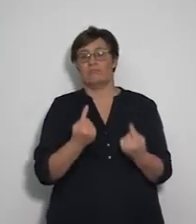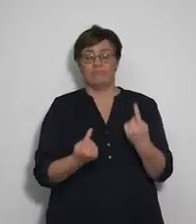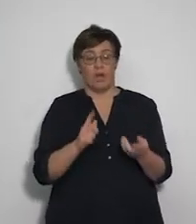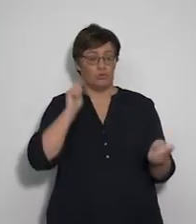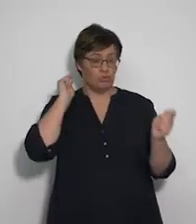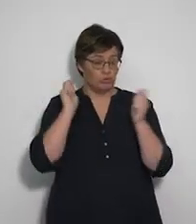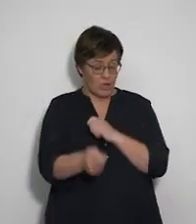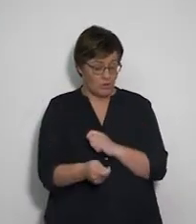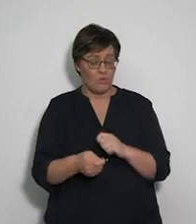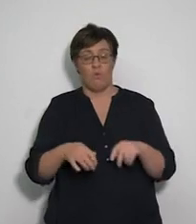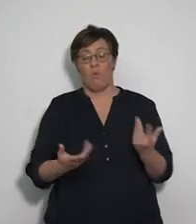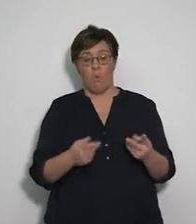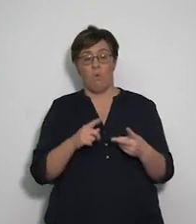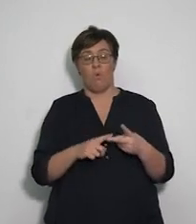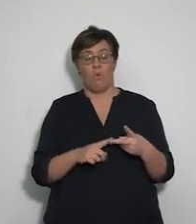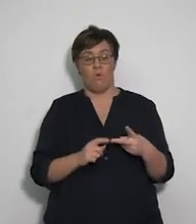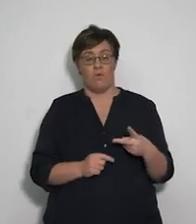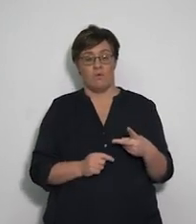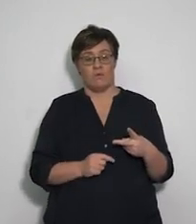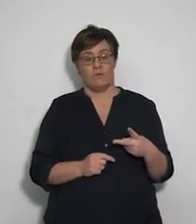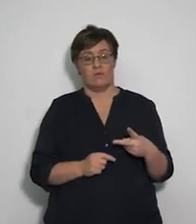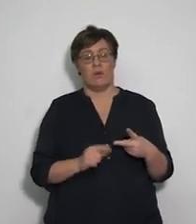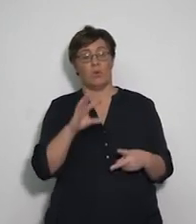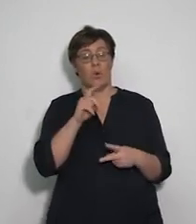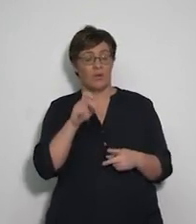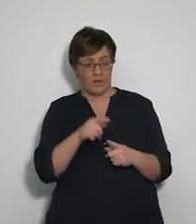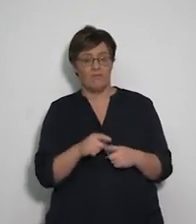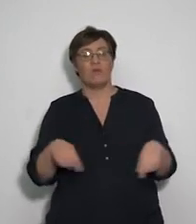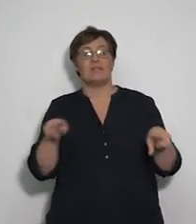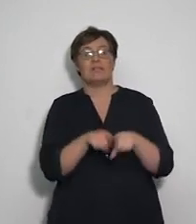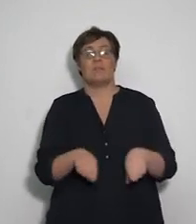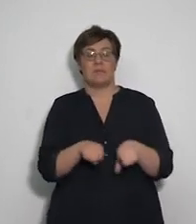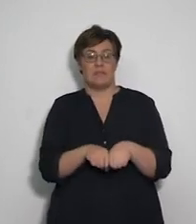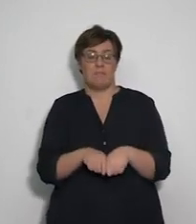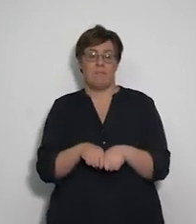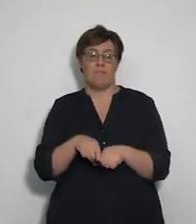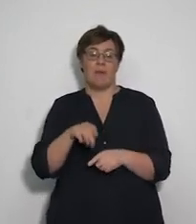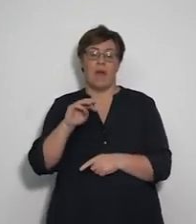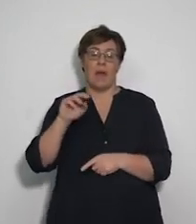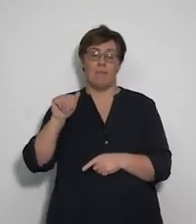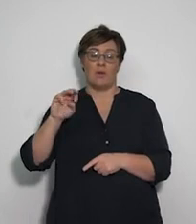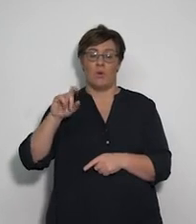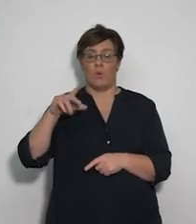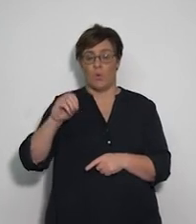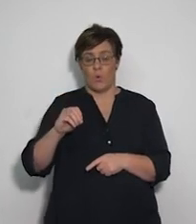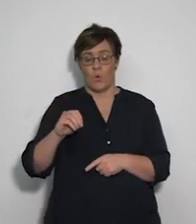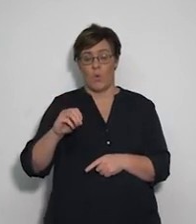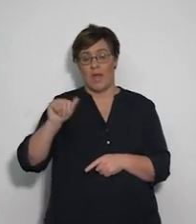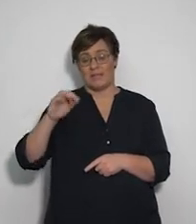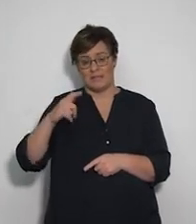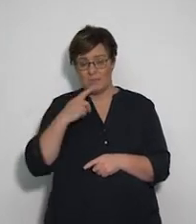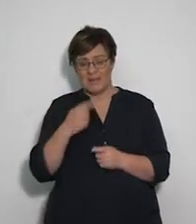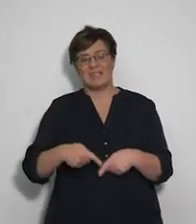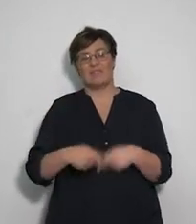either changed or could be coding for the same amino acid. So we refer to that as a